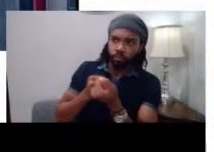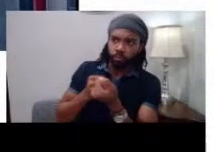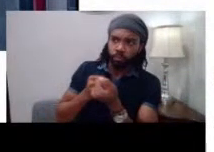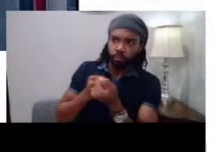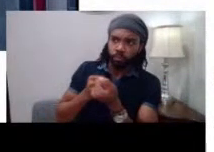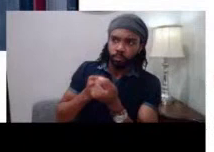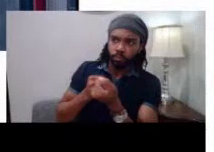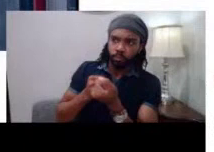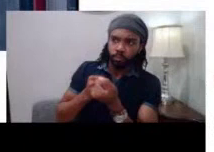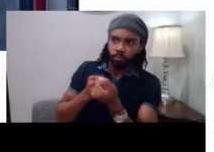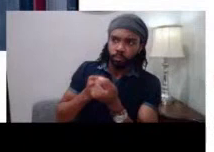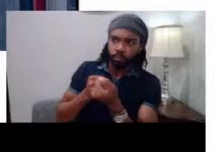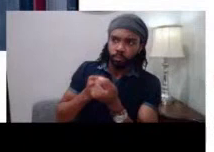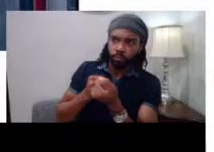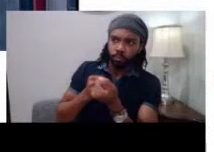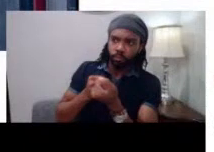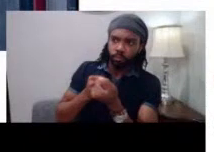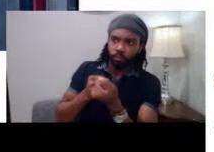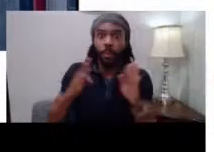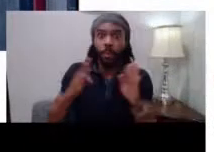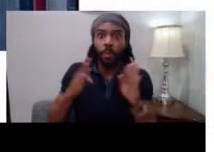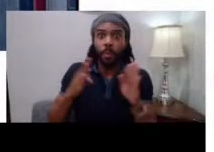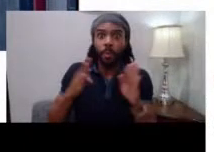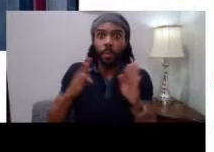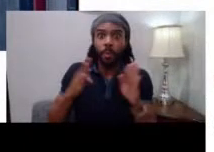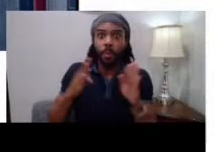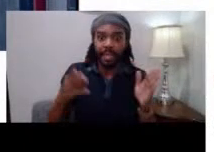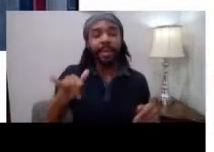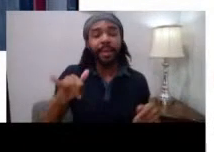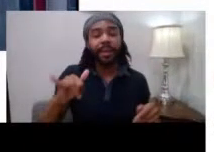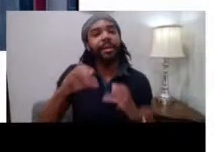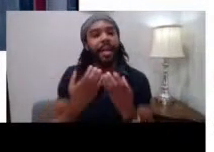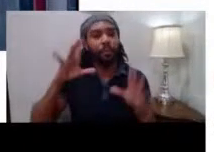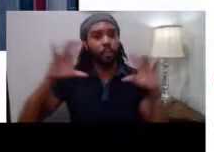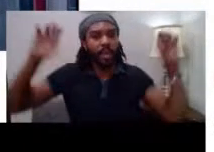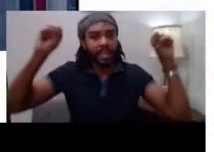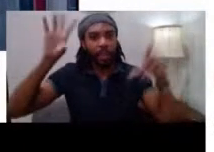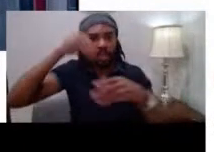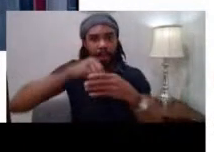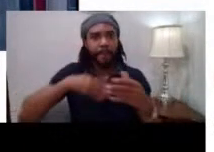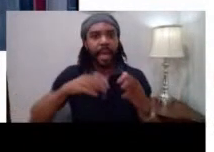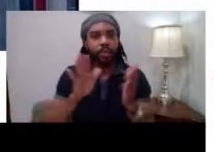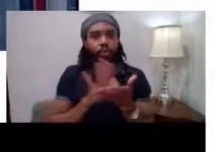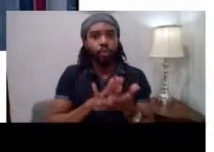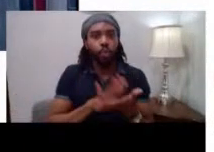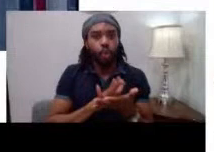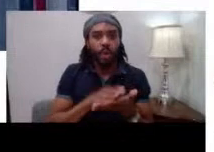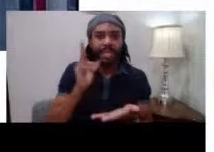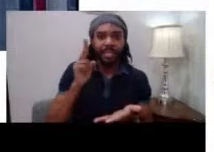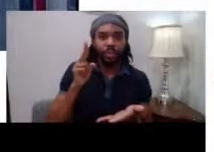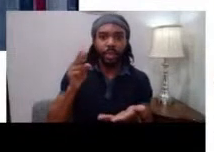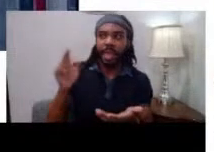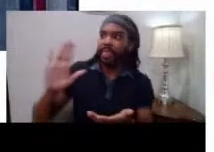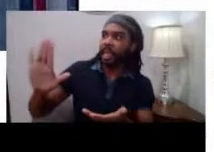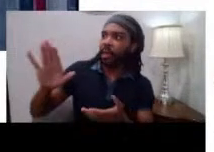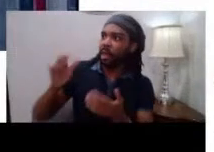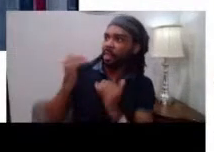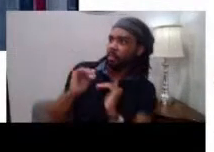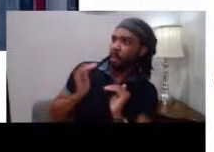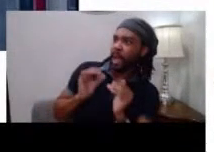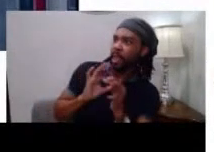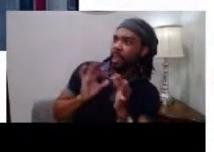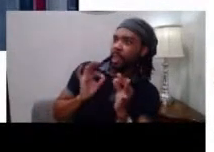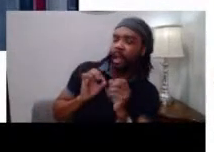history. This censorship seems to show that they want me to be the last." We cannot